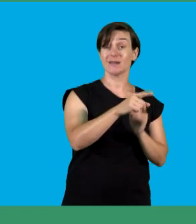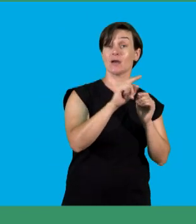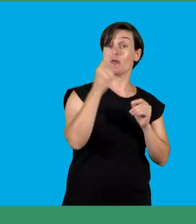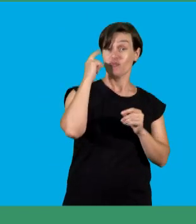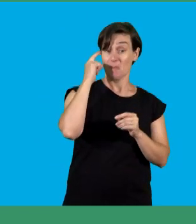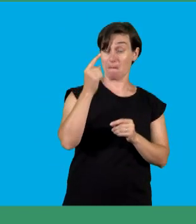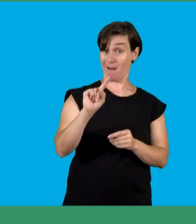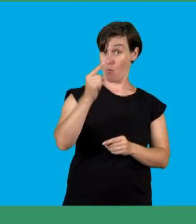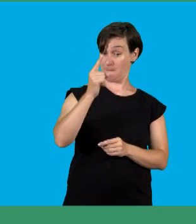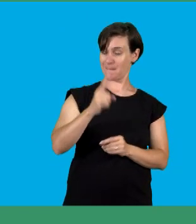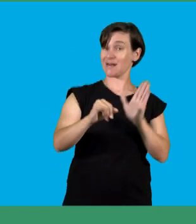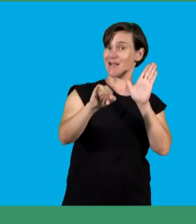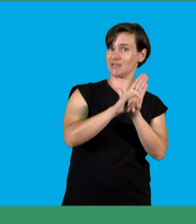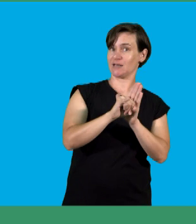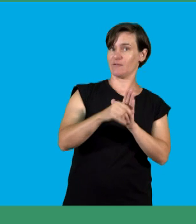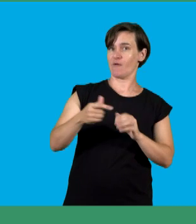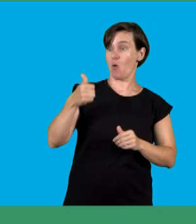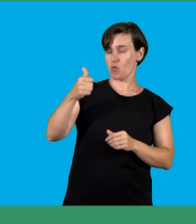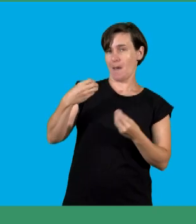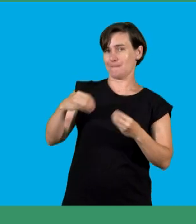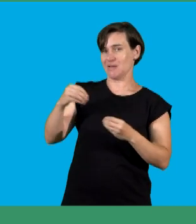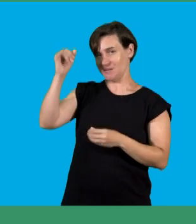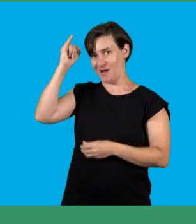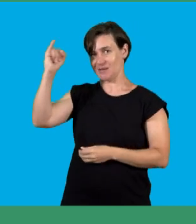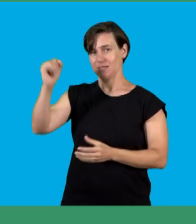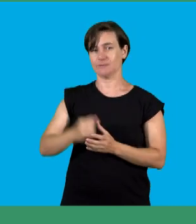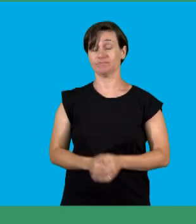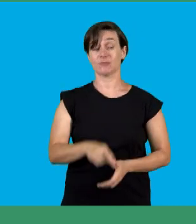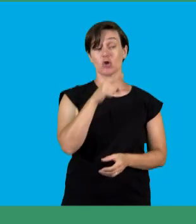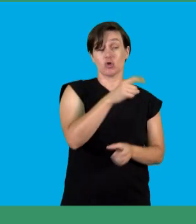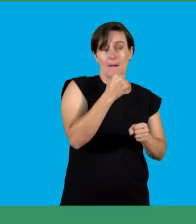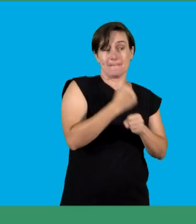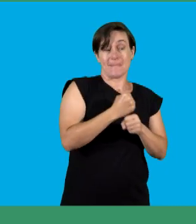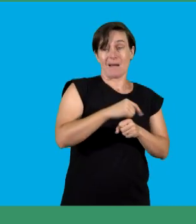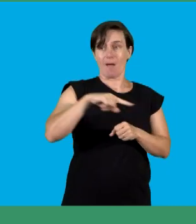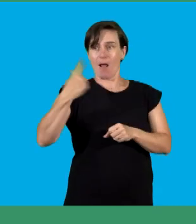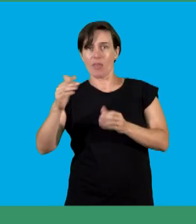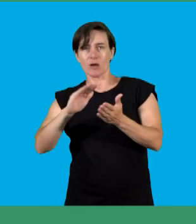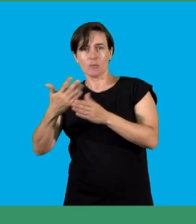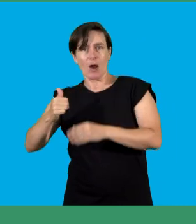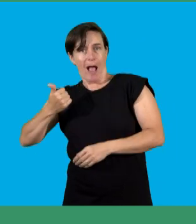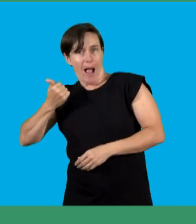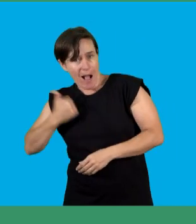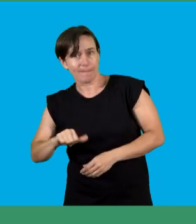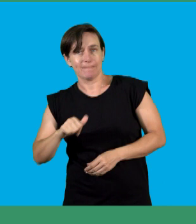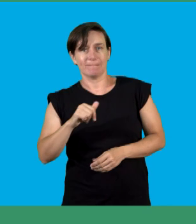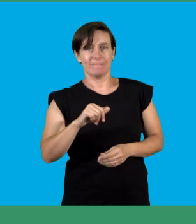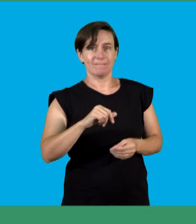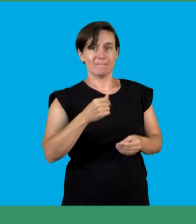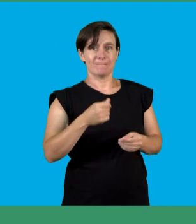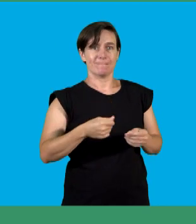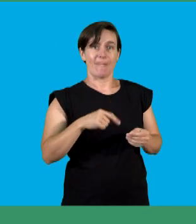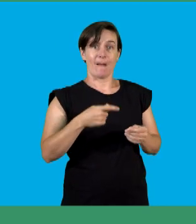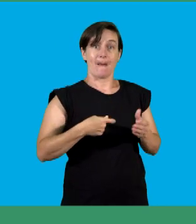business idea. She created a desire for her business through